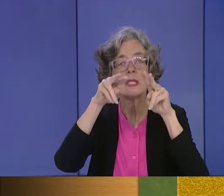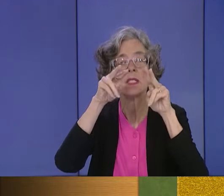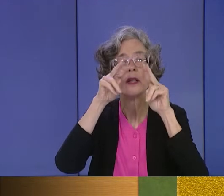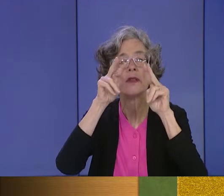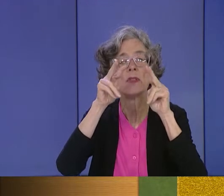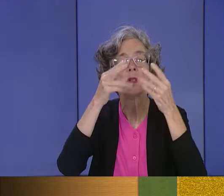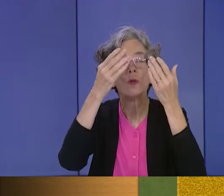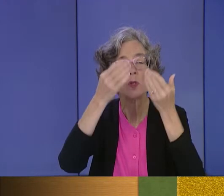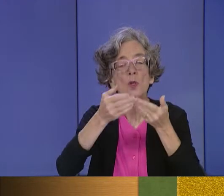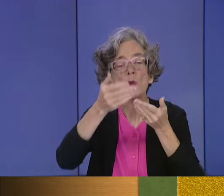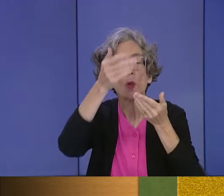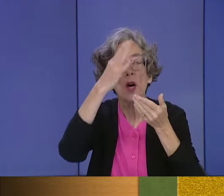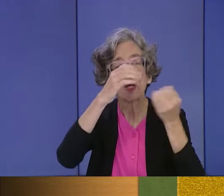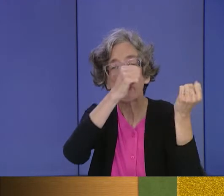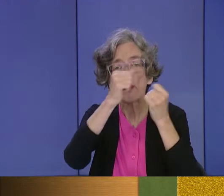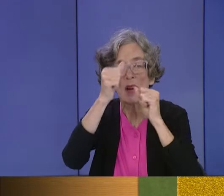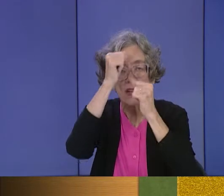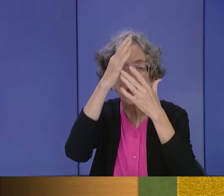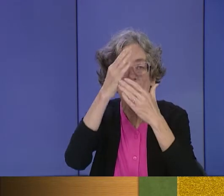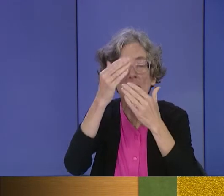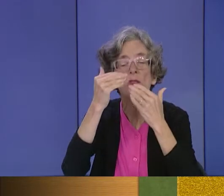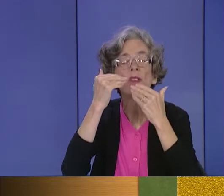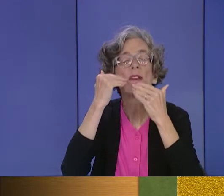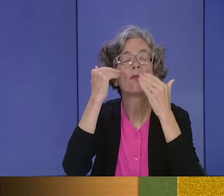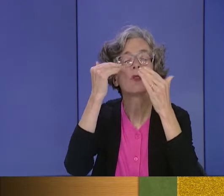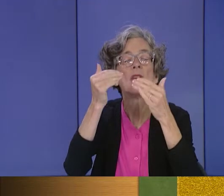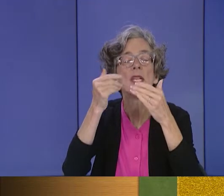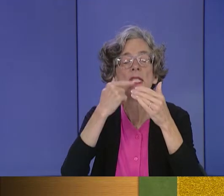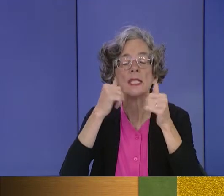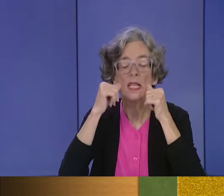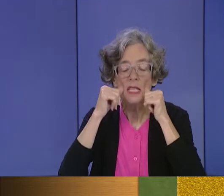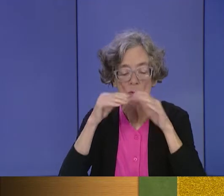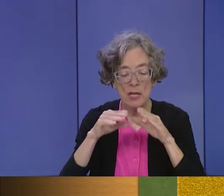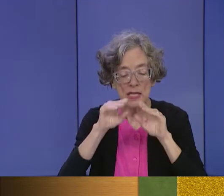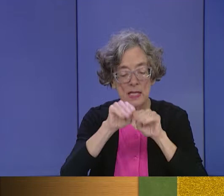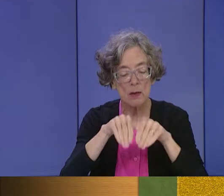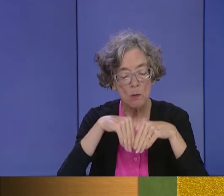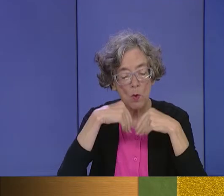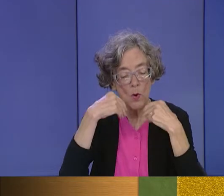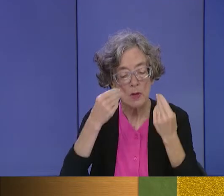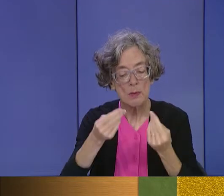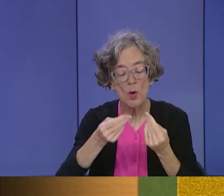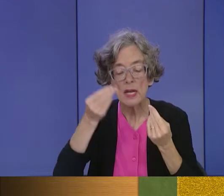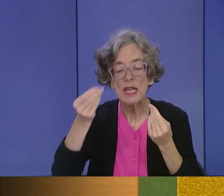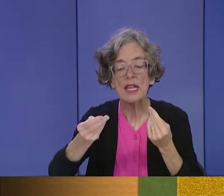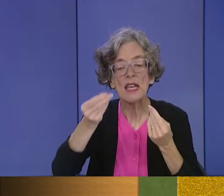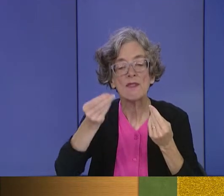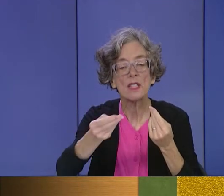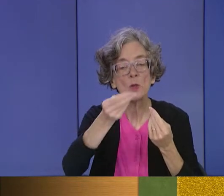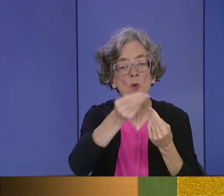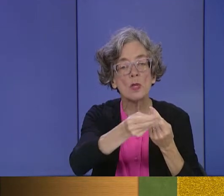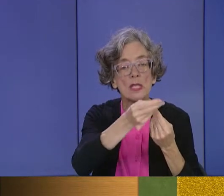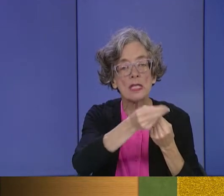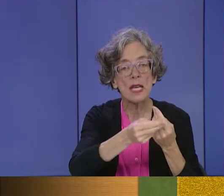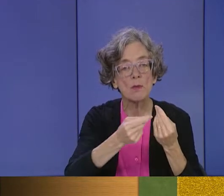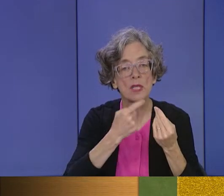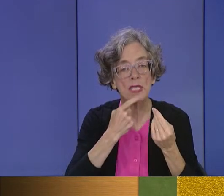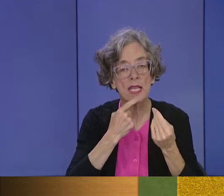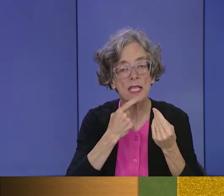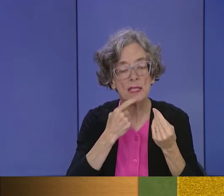to you, O God, his almighty Father, giving you thanks, he said the blessing, broke the bread, and gave it to his disciples,